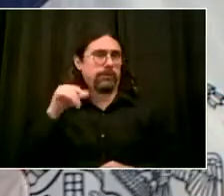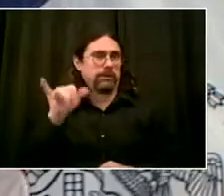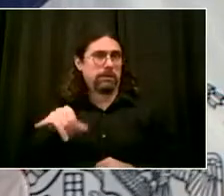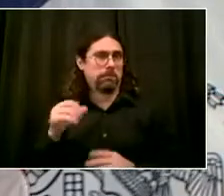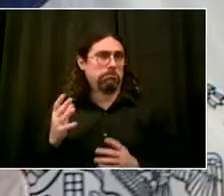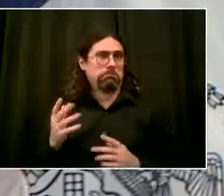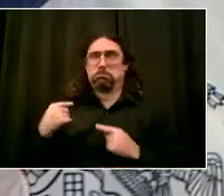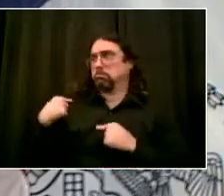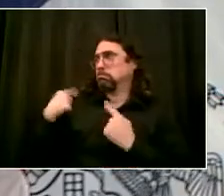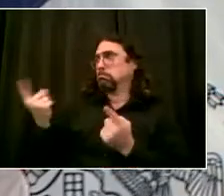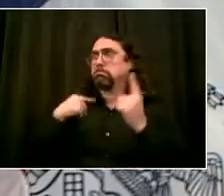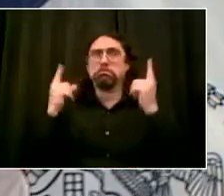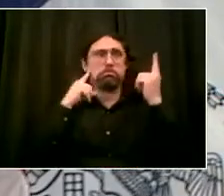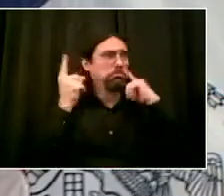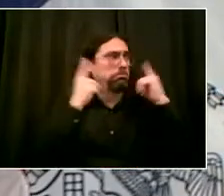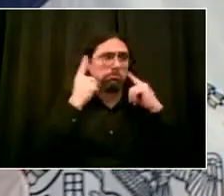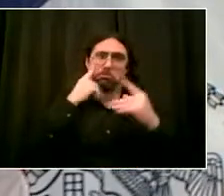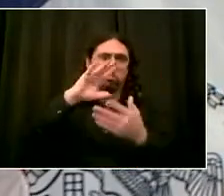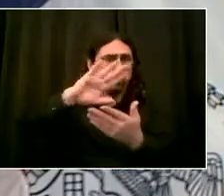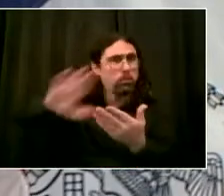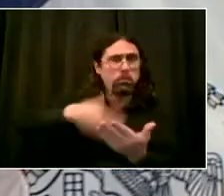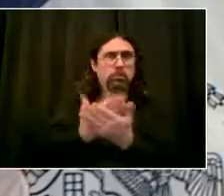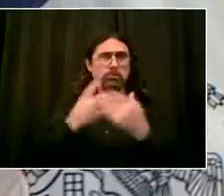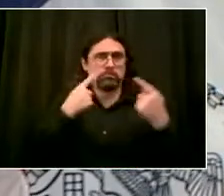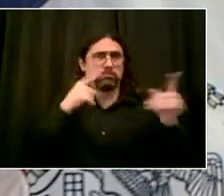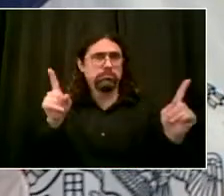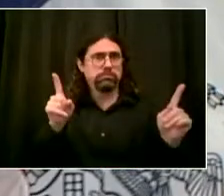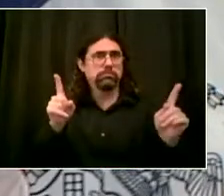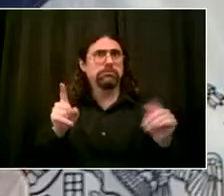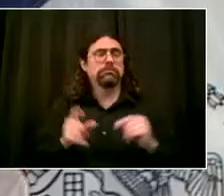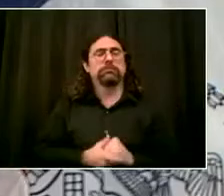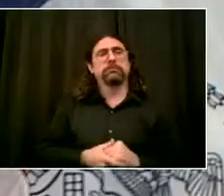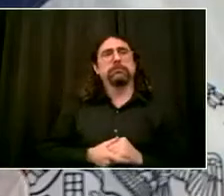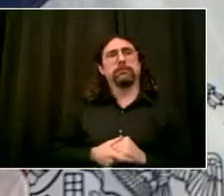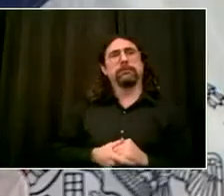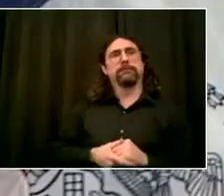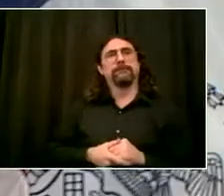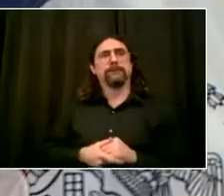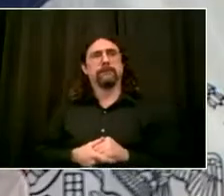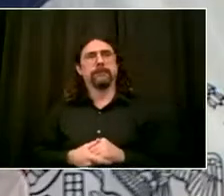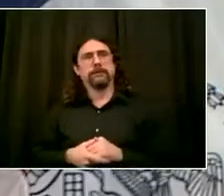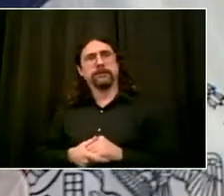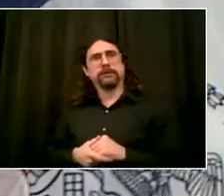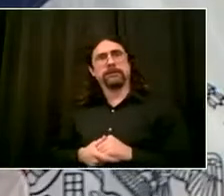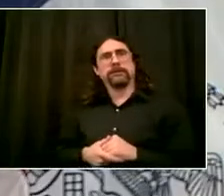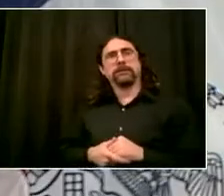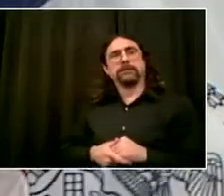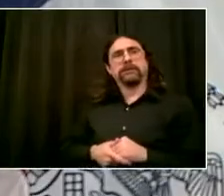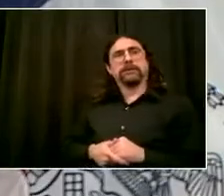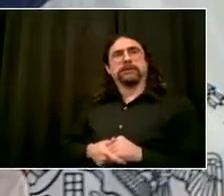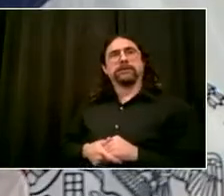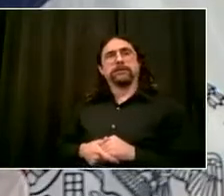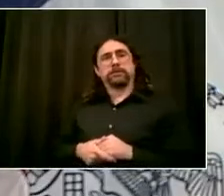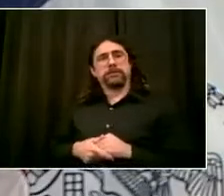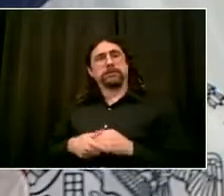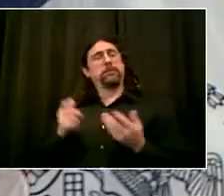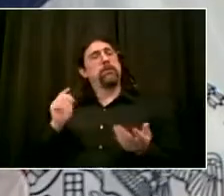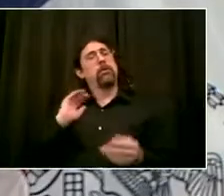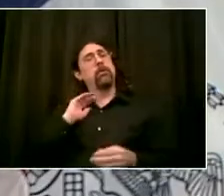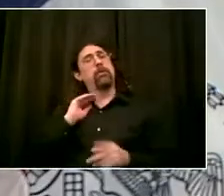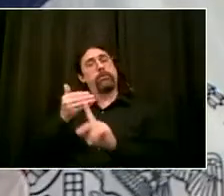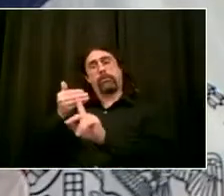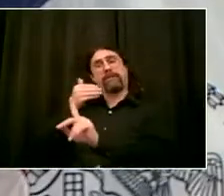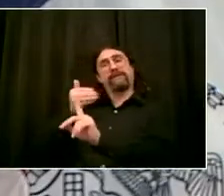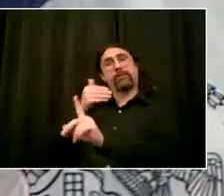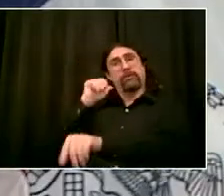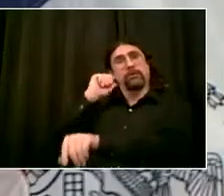to uh take advantage of learning Bridges you know it's quality uh child care and a safe setting it's first and foremost now